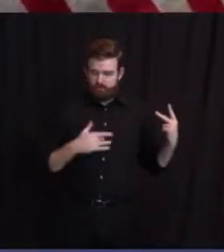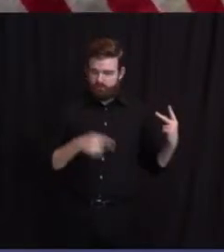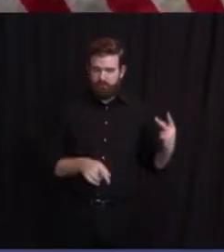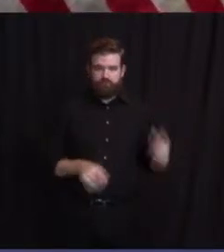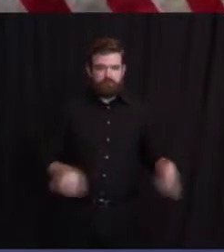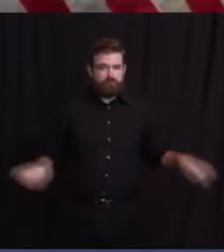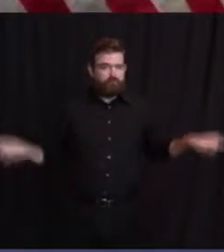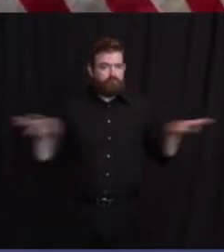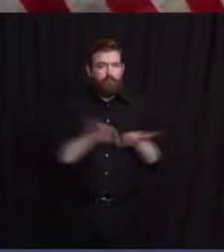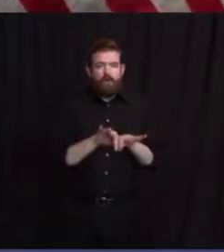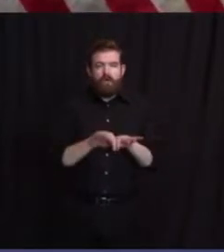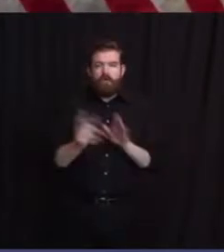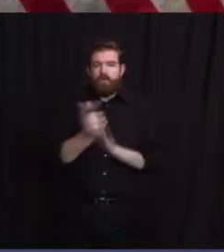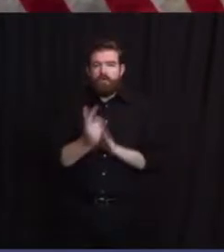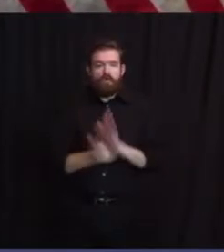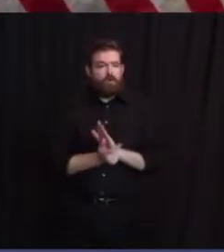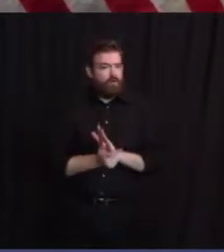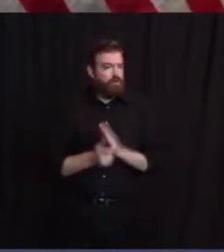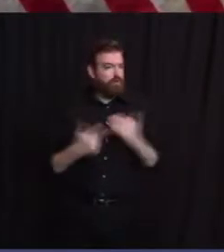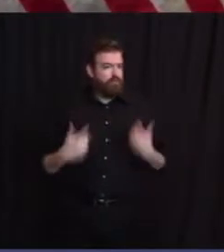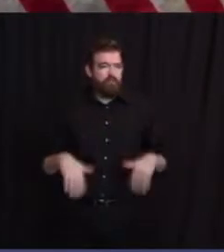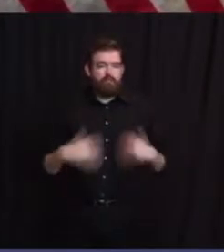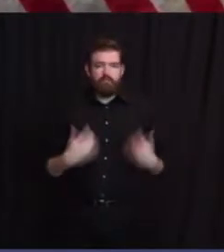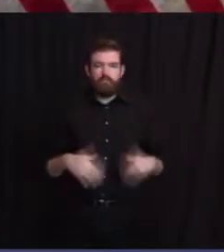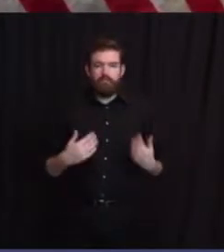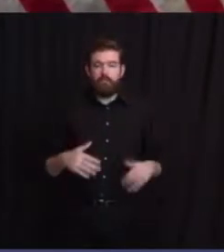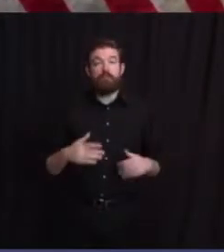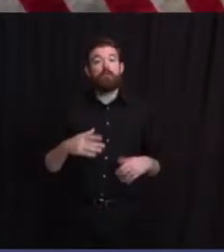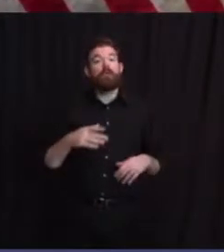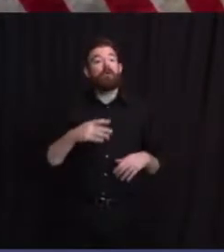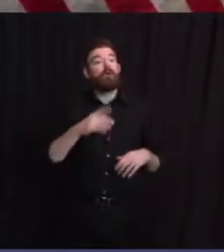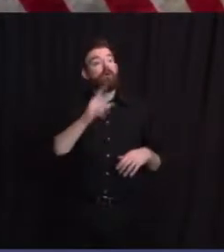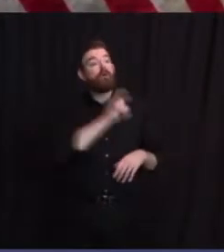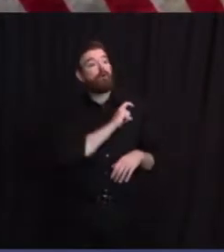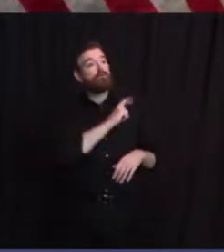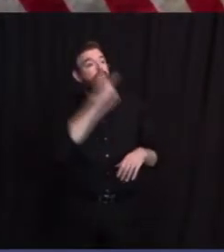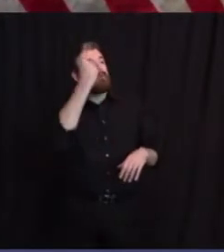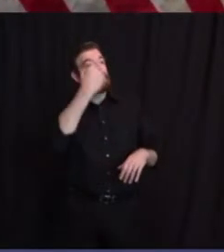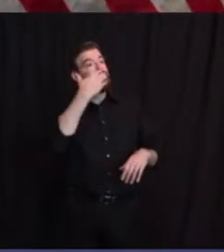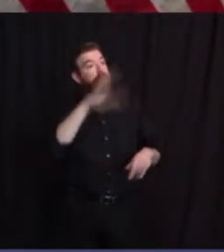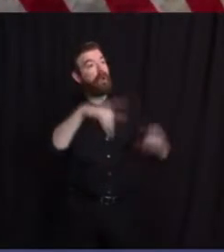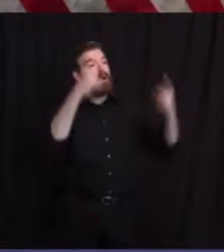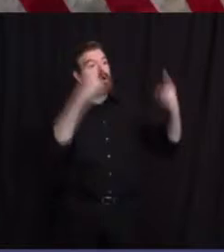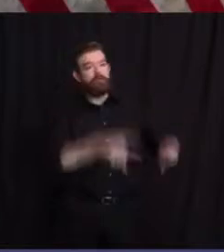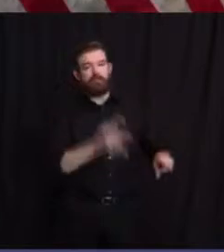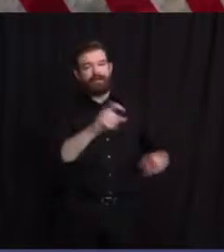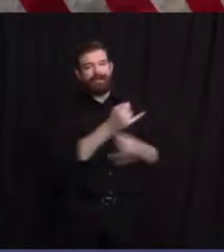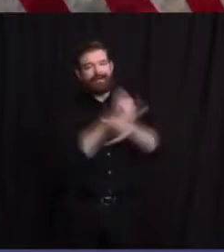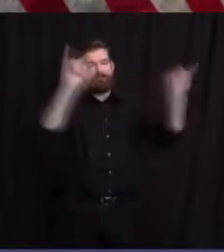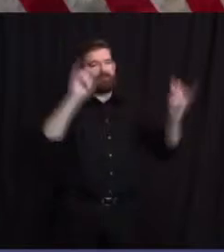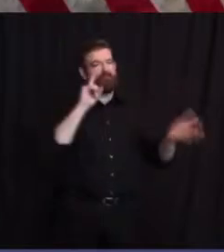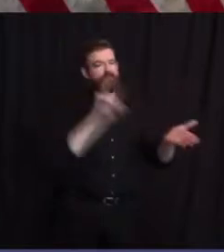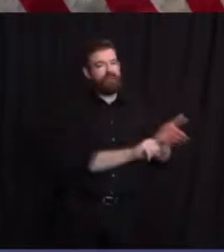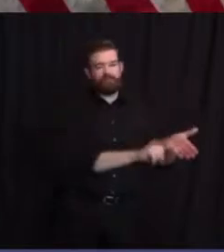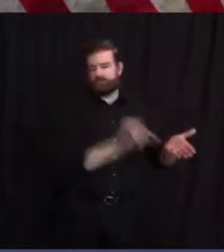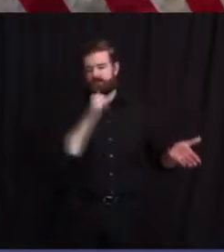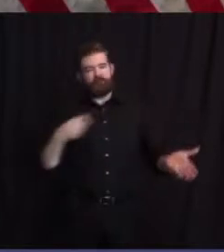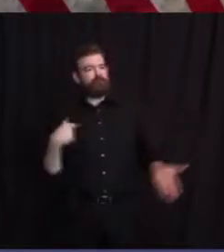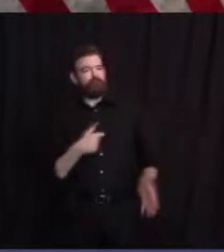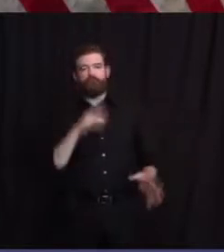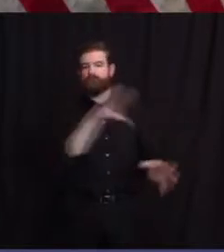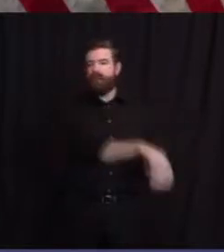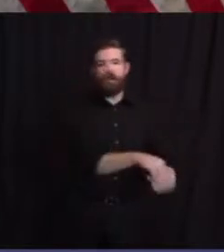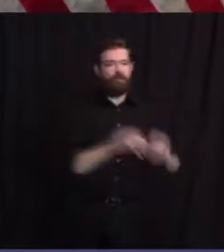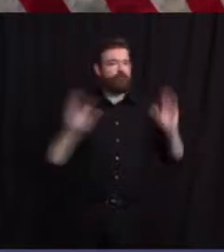an independent process. I got no comment on any person. 64,000 people, I believe, work for me, not in counting